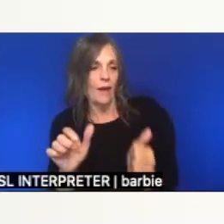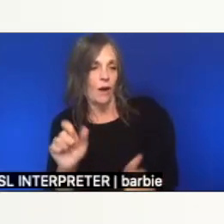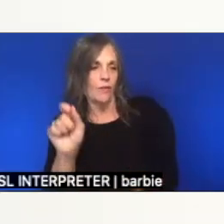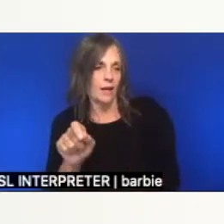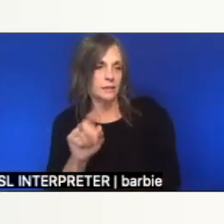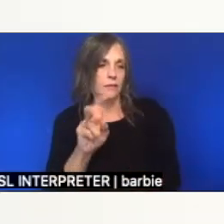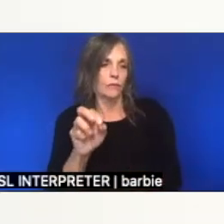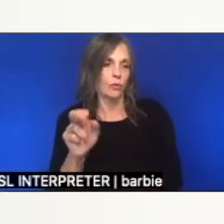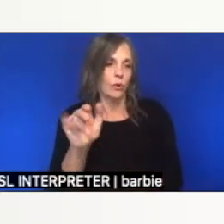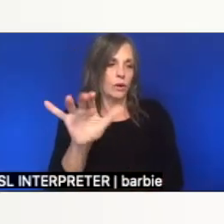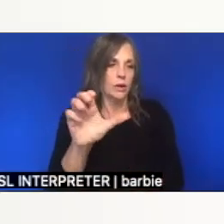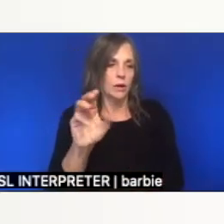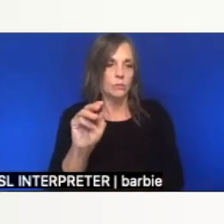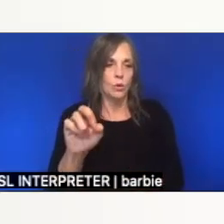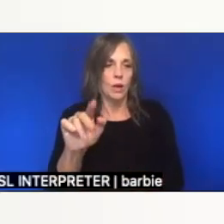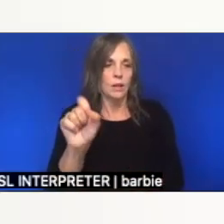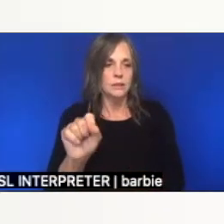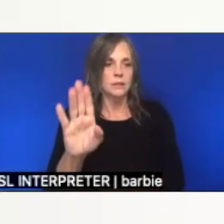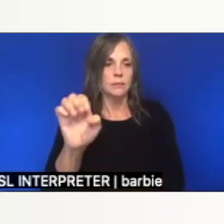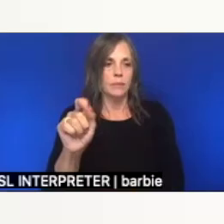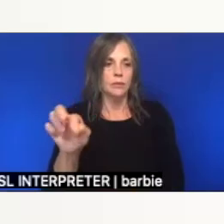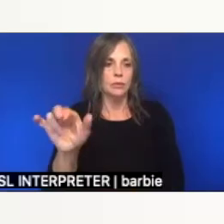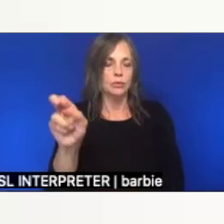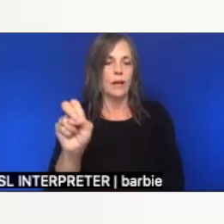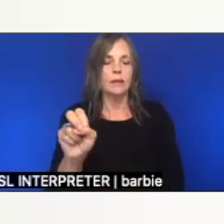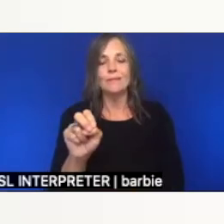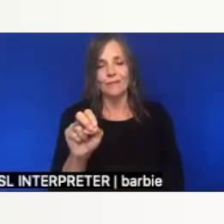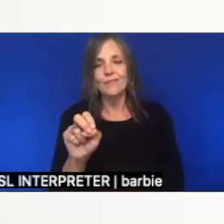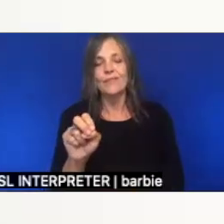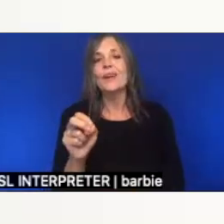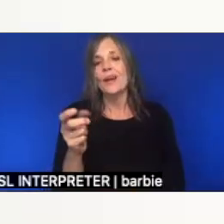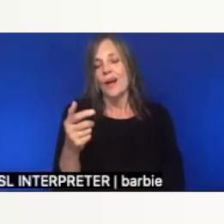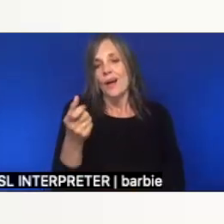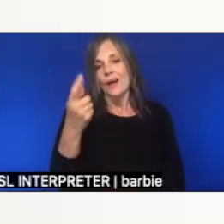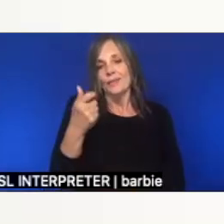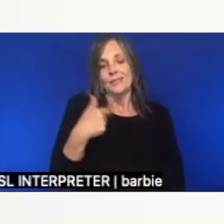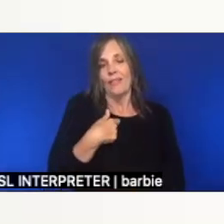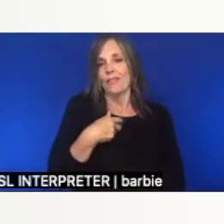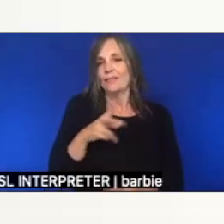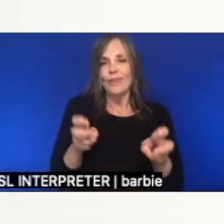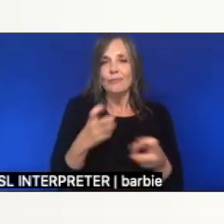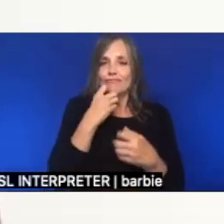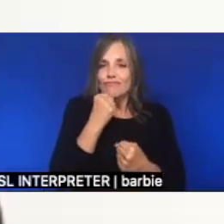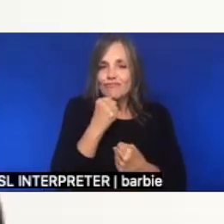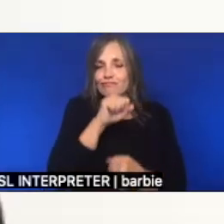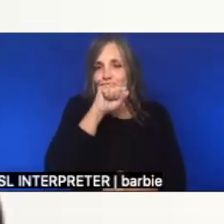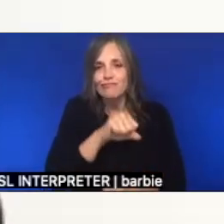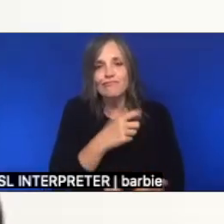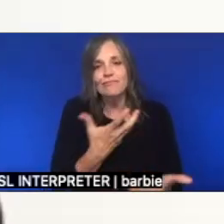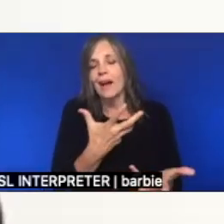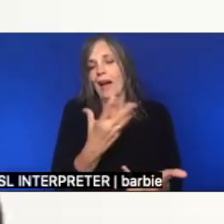continue conversations about this topic, which I said it's very dear to my heart, and it's something that I think it